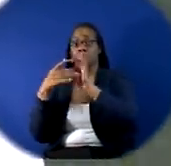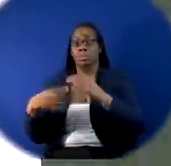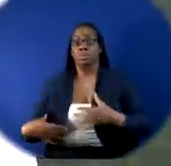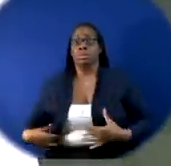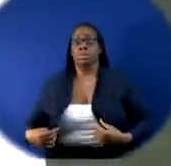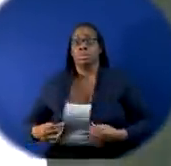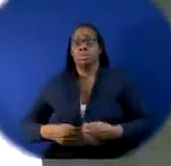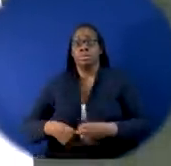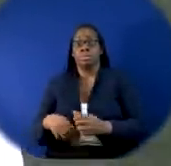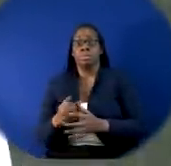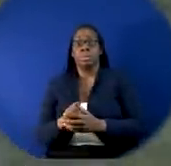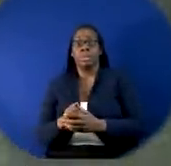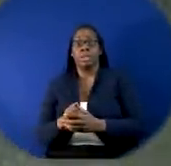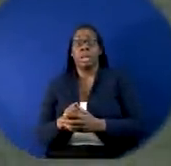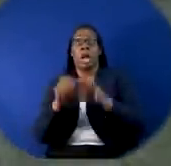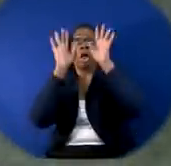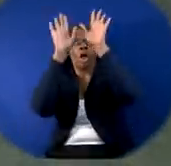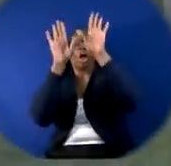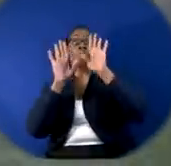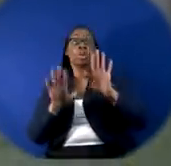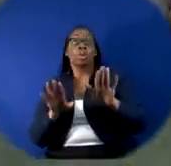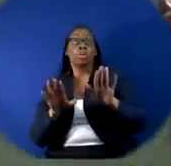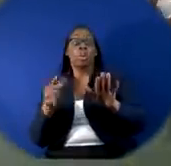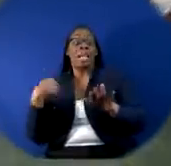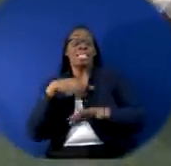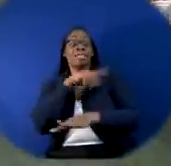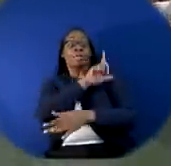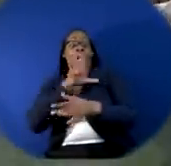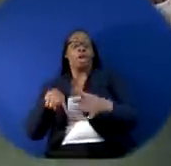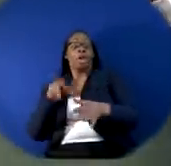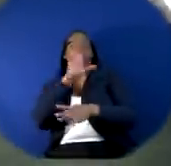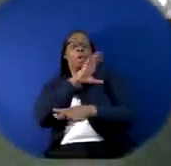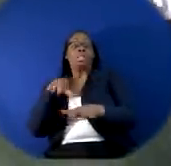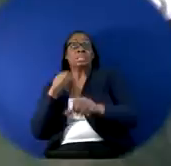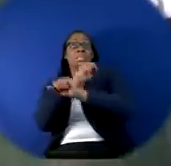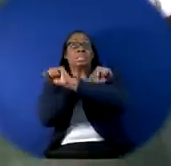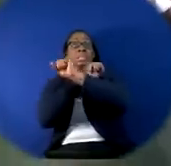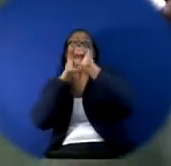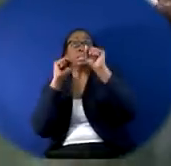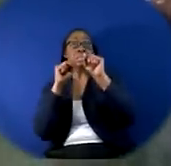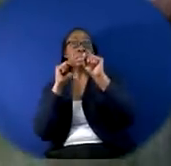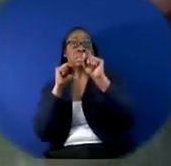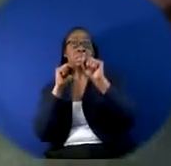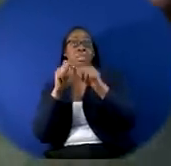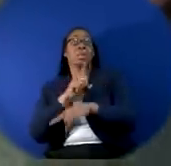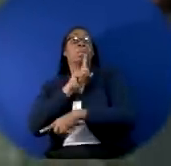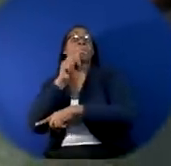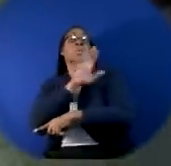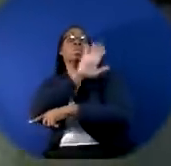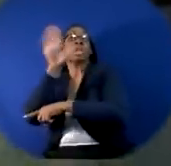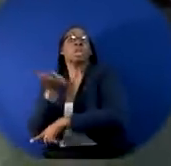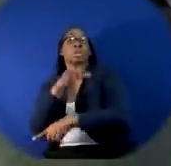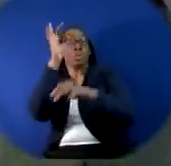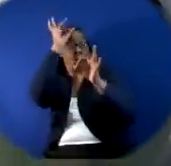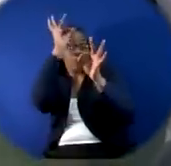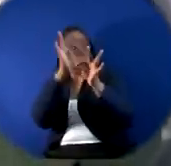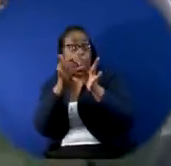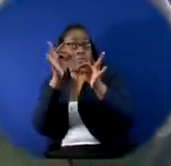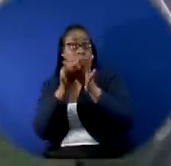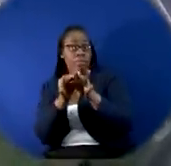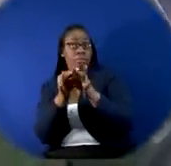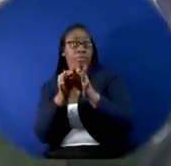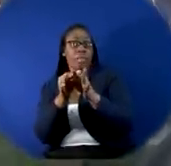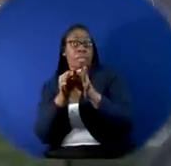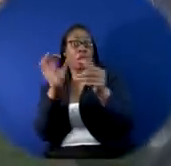In obedience to the great commission of our Lord and Savior Jesus Christ, and based upon the profession of your faith in him, we